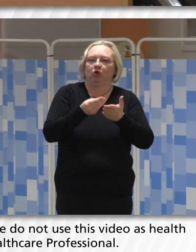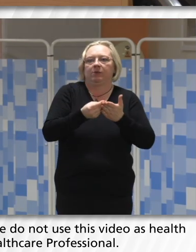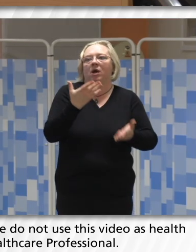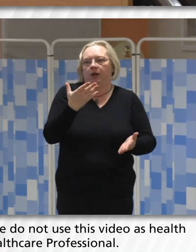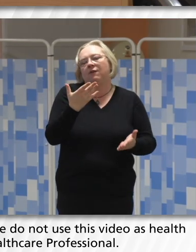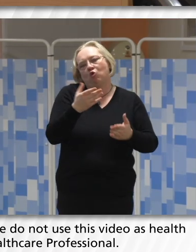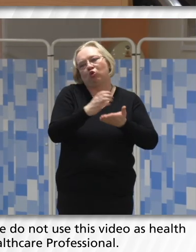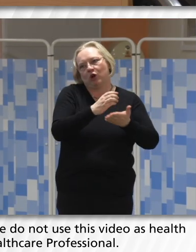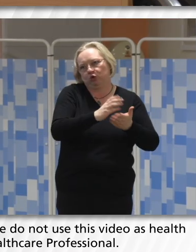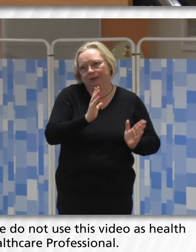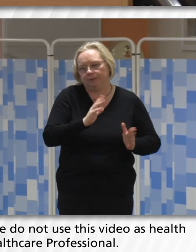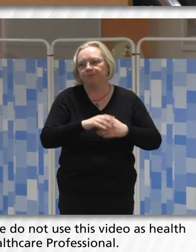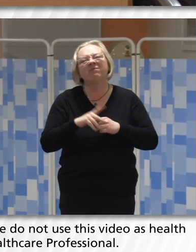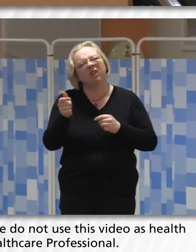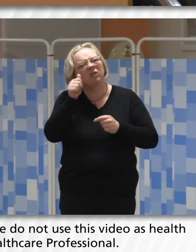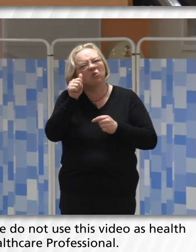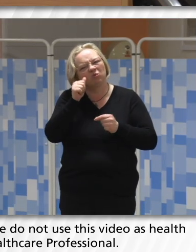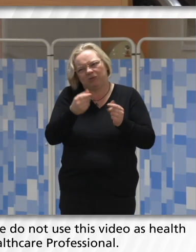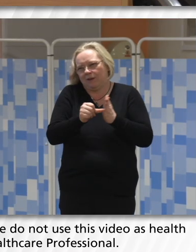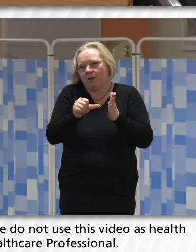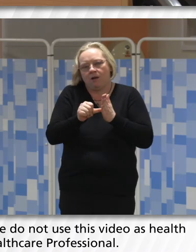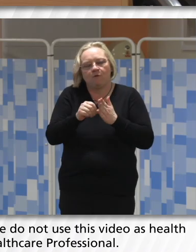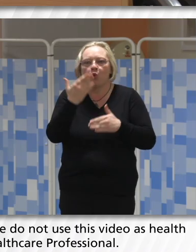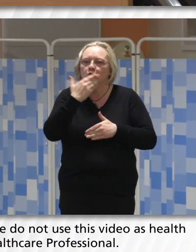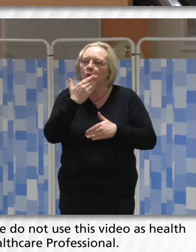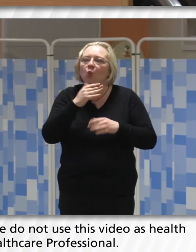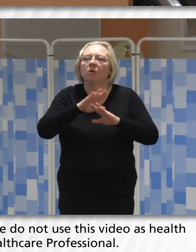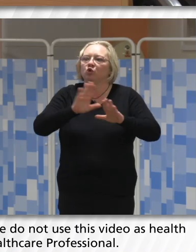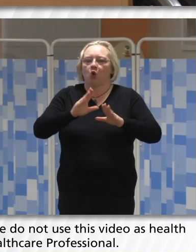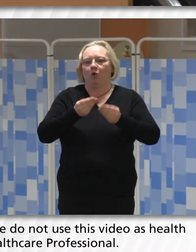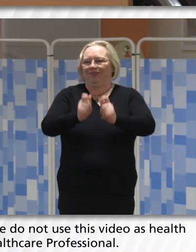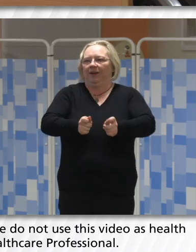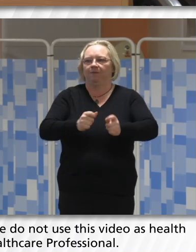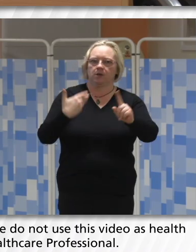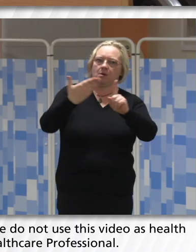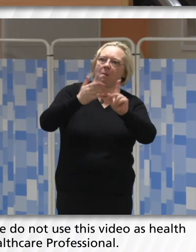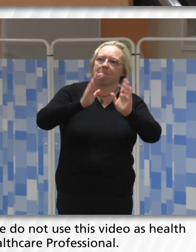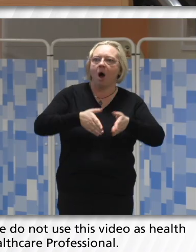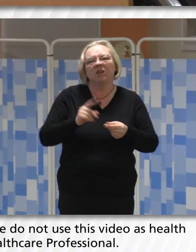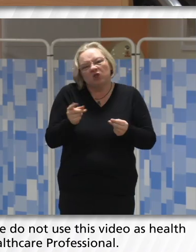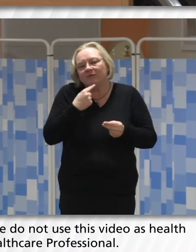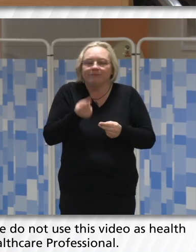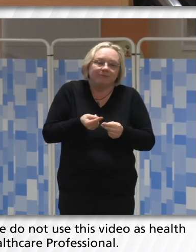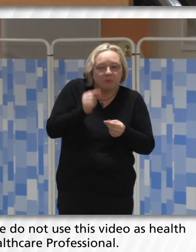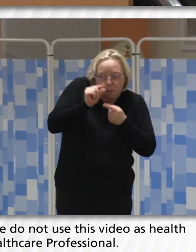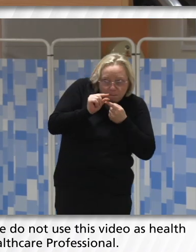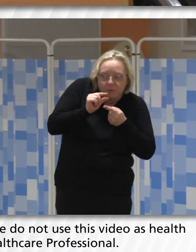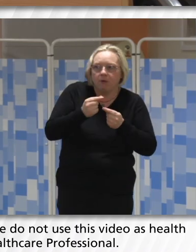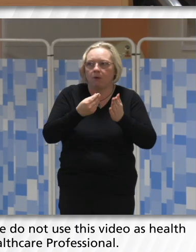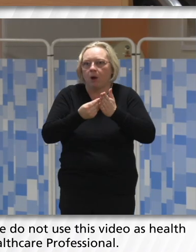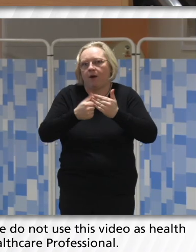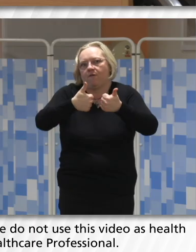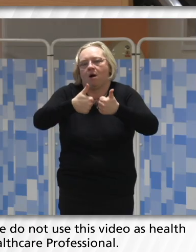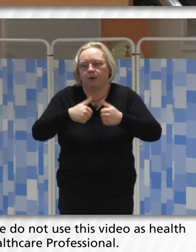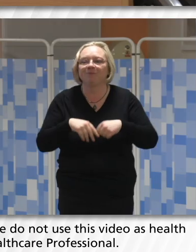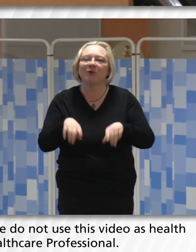charity. We know it's really difficult for schools to raise money, so we don't set them a target. We just say anything that you can raise makes a difference. And we take our